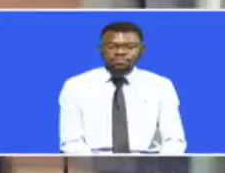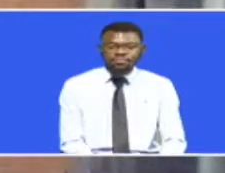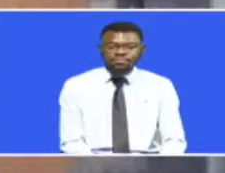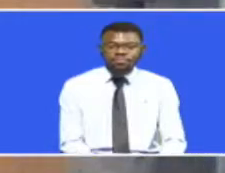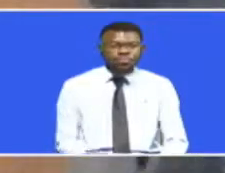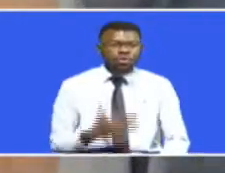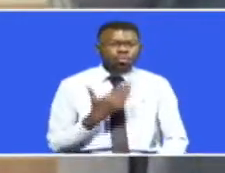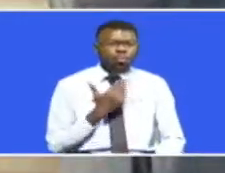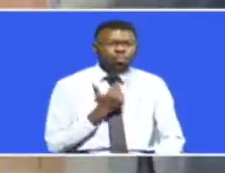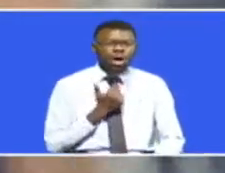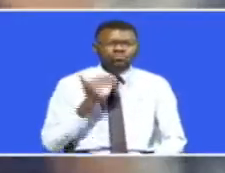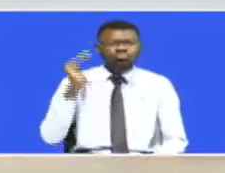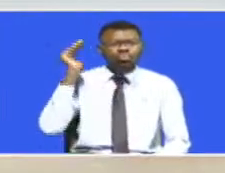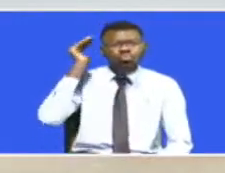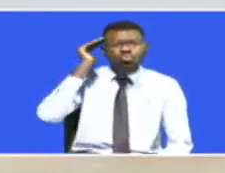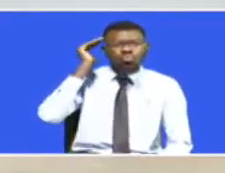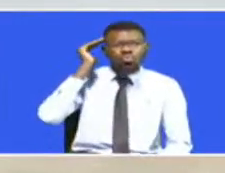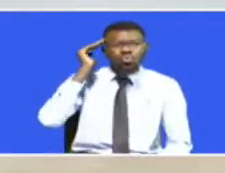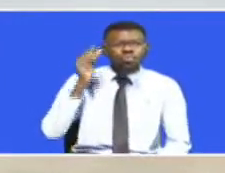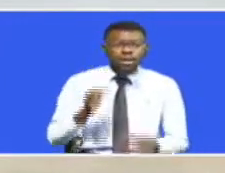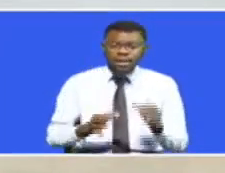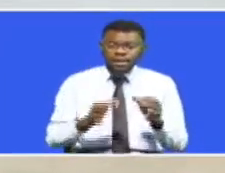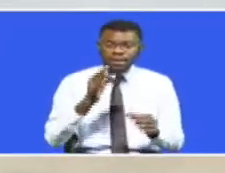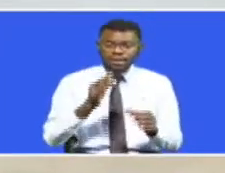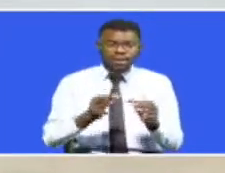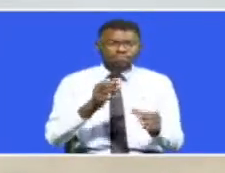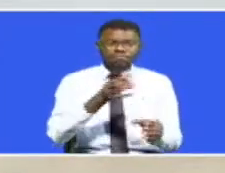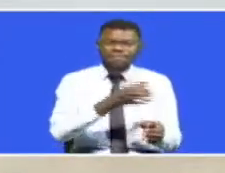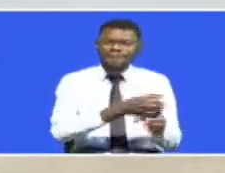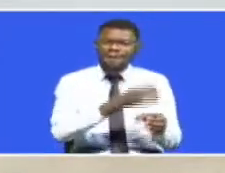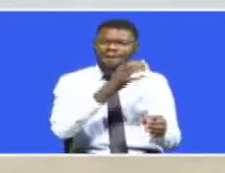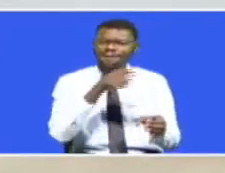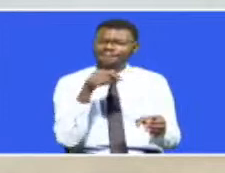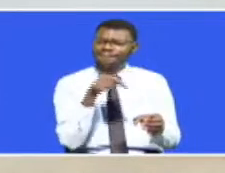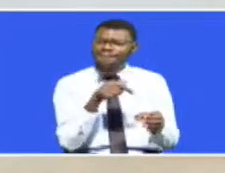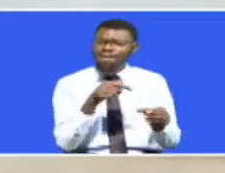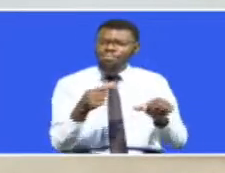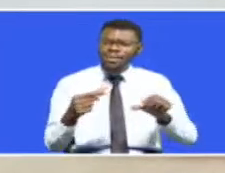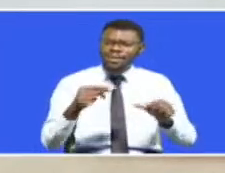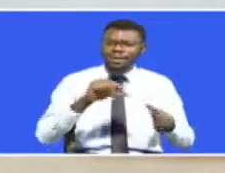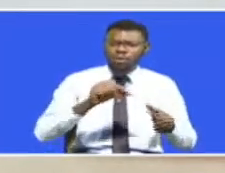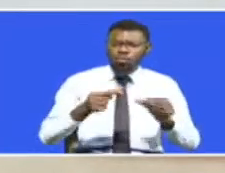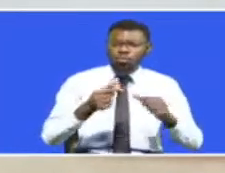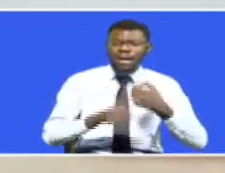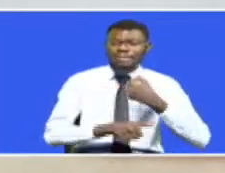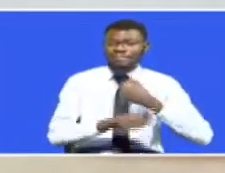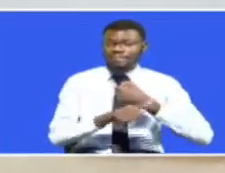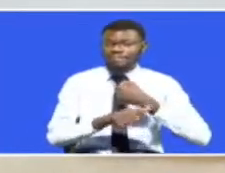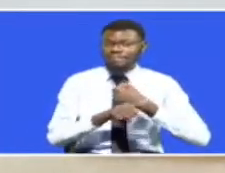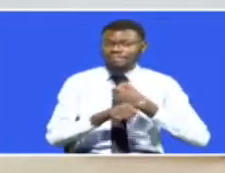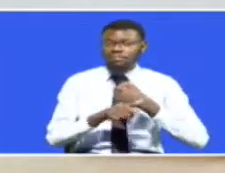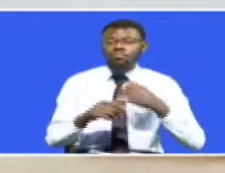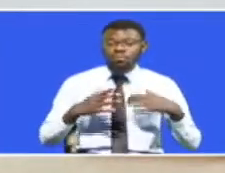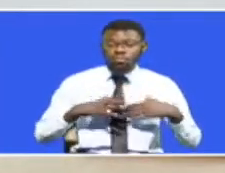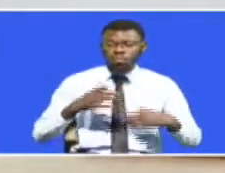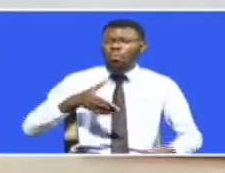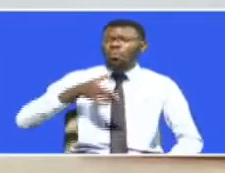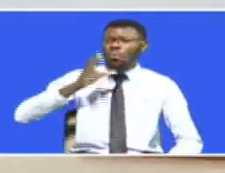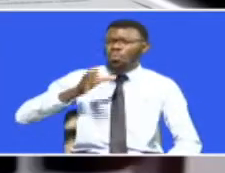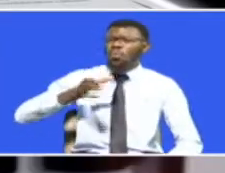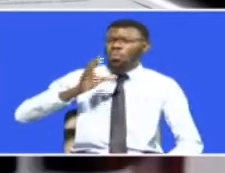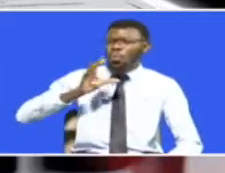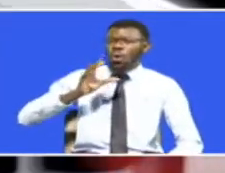We wanted to find out whether samples contained any harmful components that could harm those who drink these